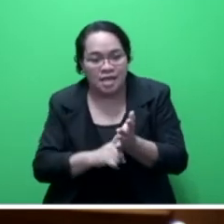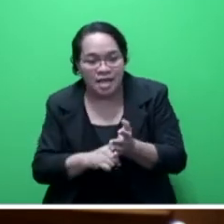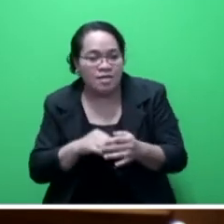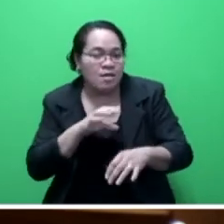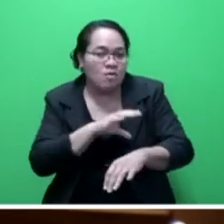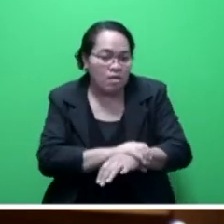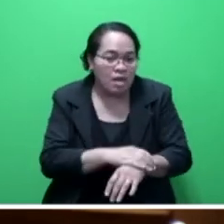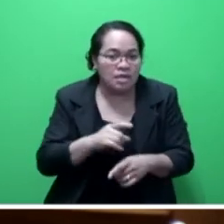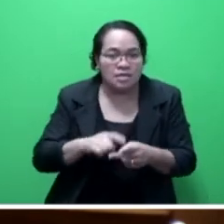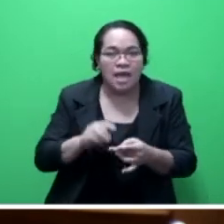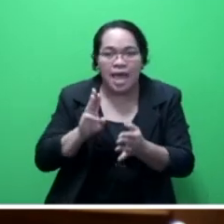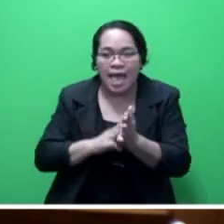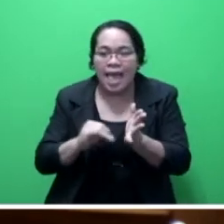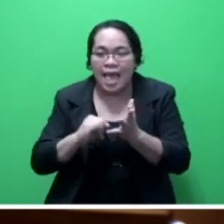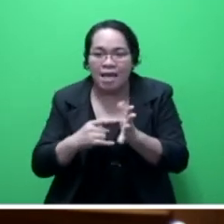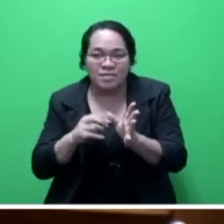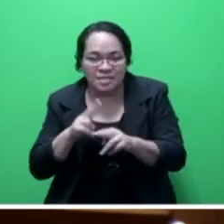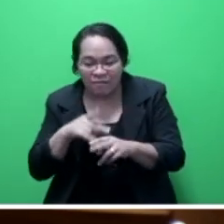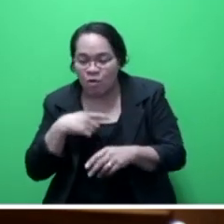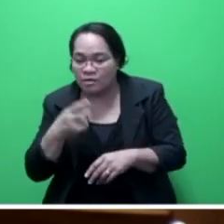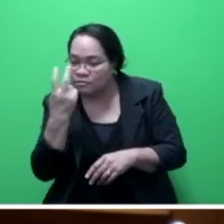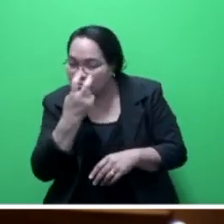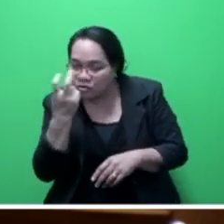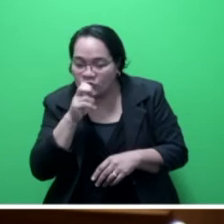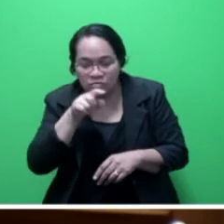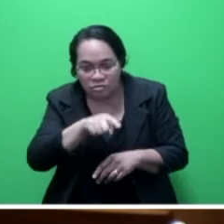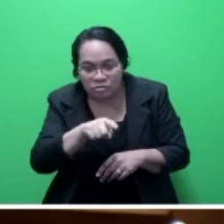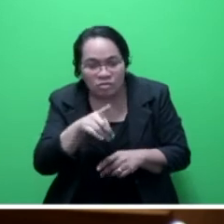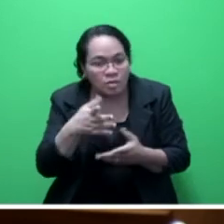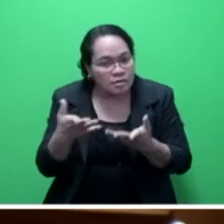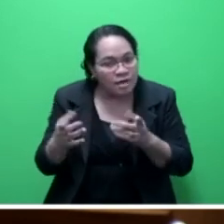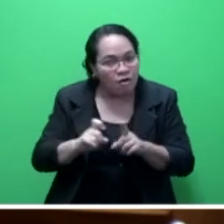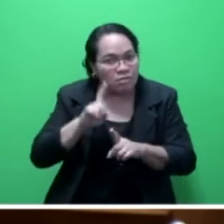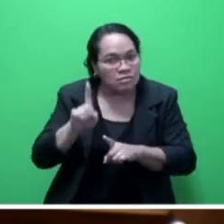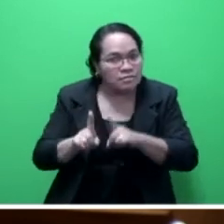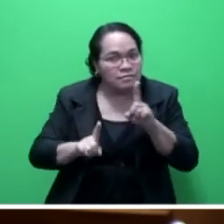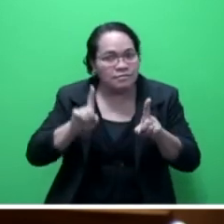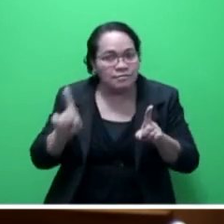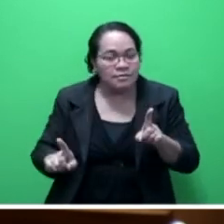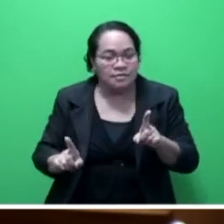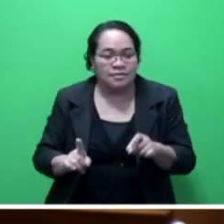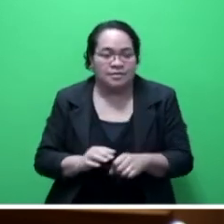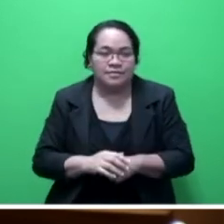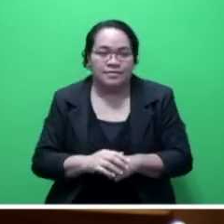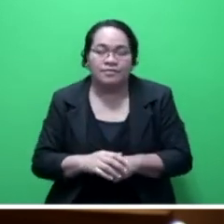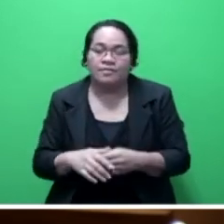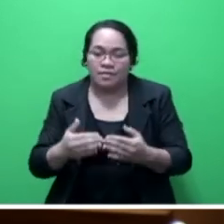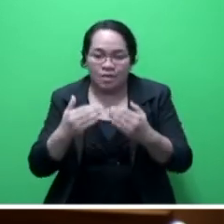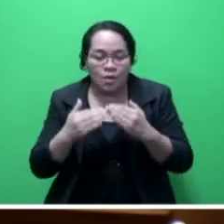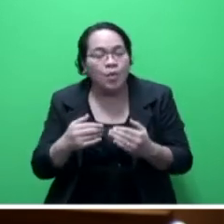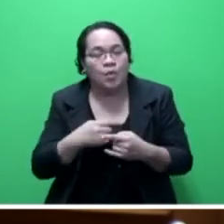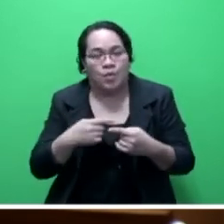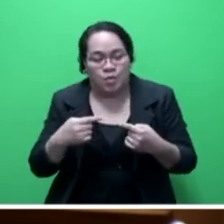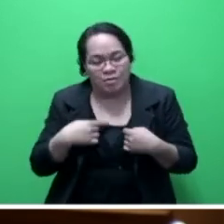Ministry of Health and other stakeholders to monitor and control the measures of physical and social distancing. Amongst other things also, we're